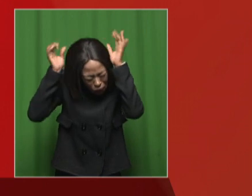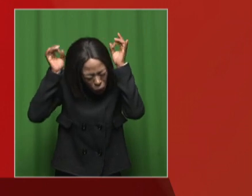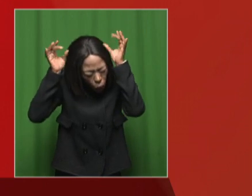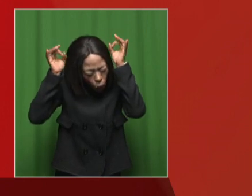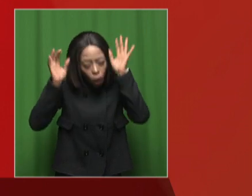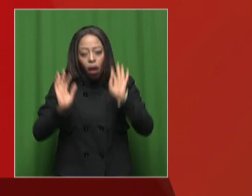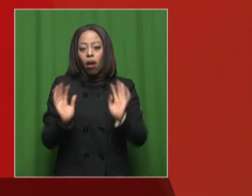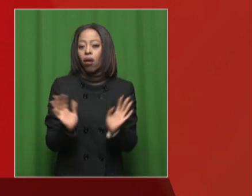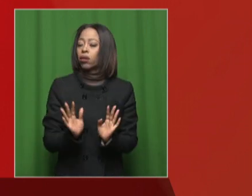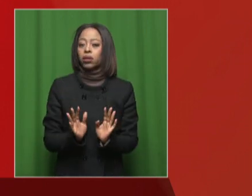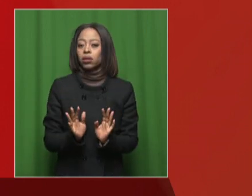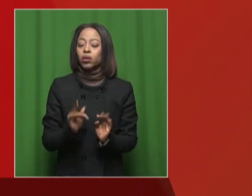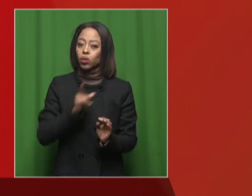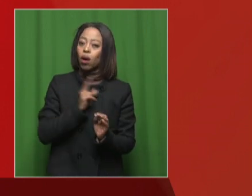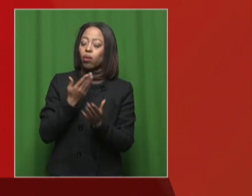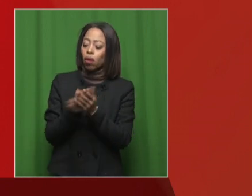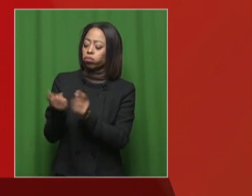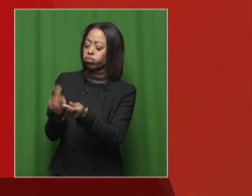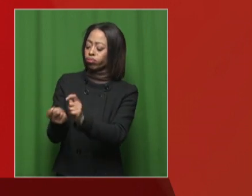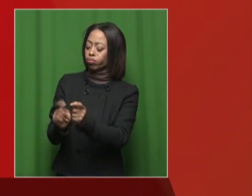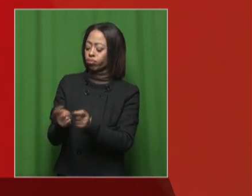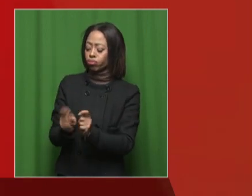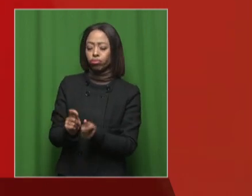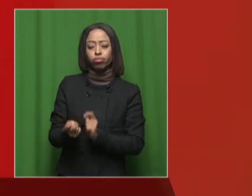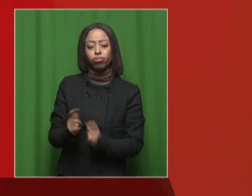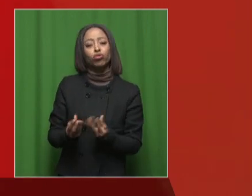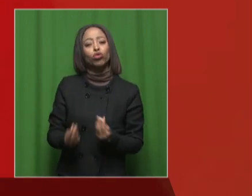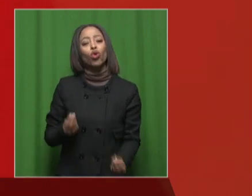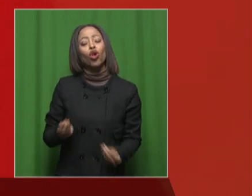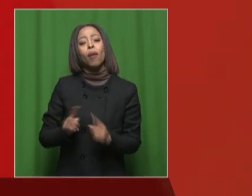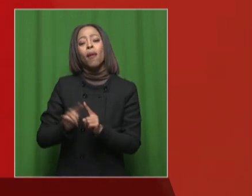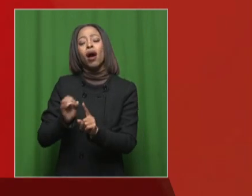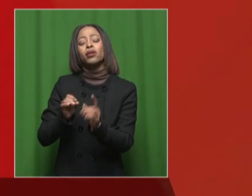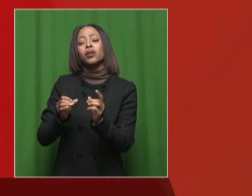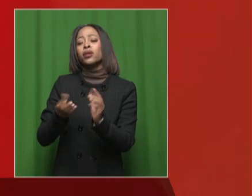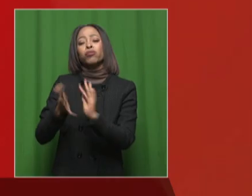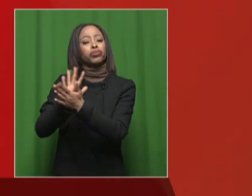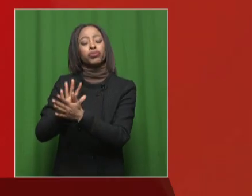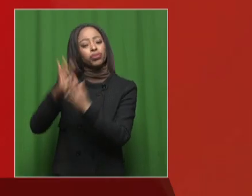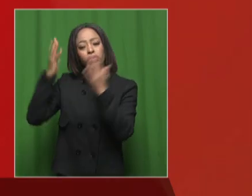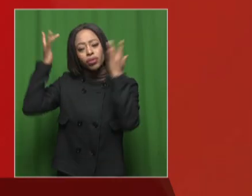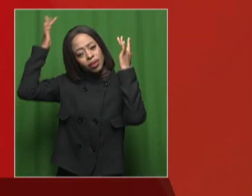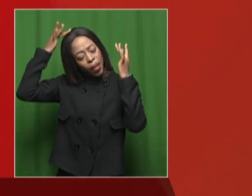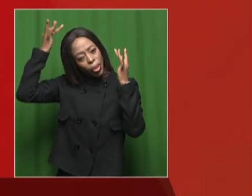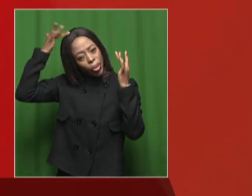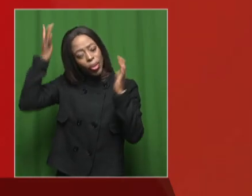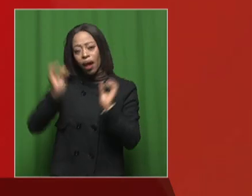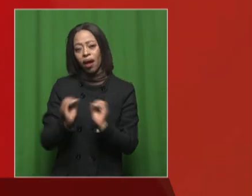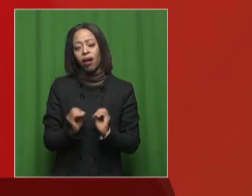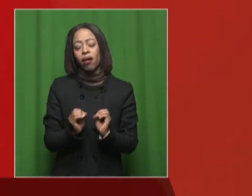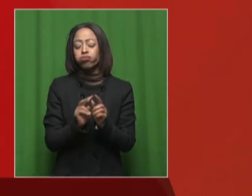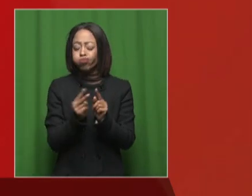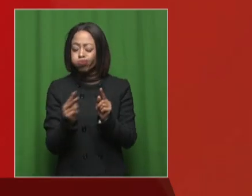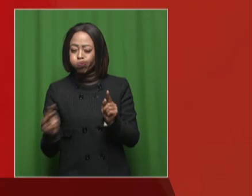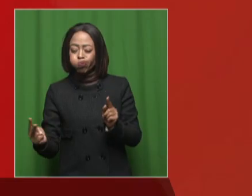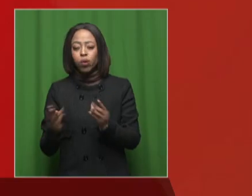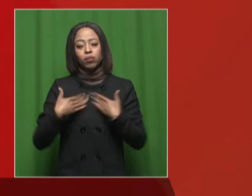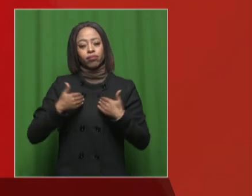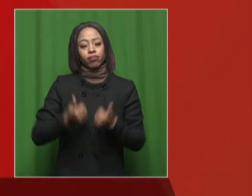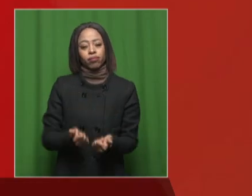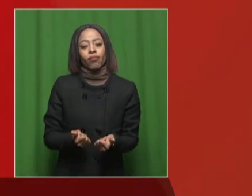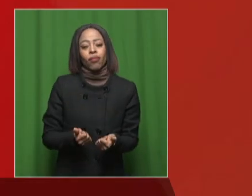way you can still braid your children without causing any harm. Whoa. There's various forms of treatment, as I mentioned. There's